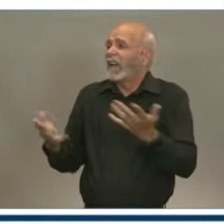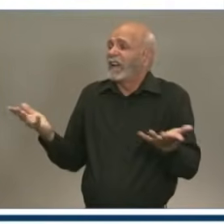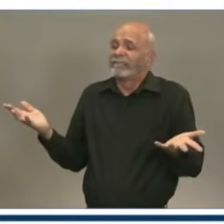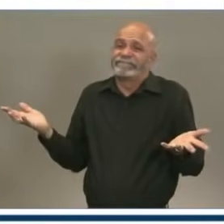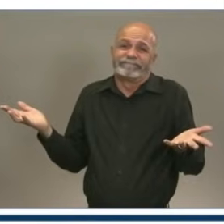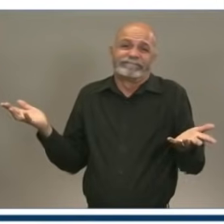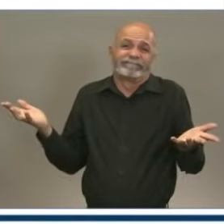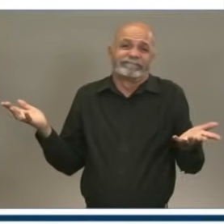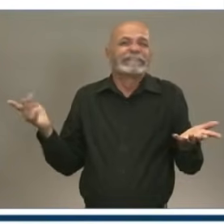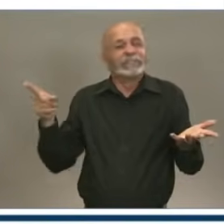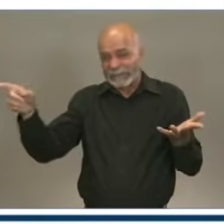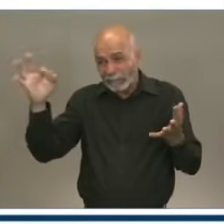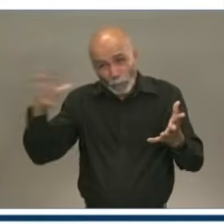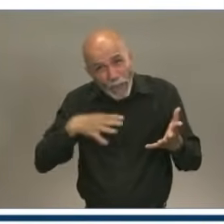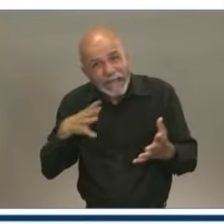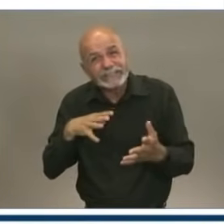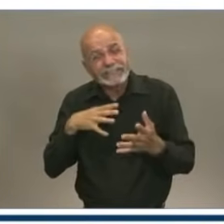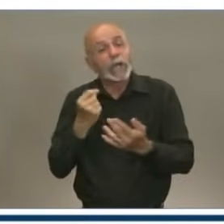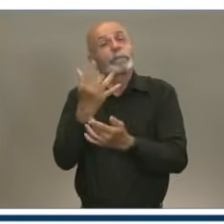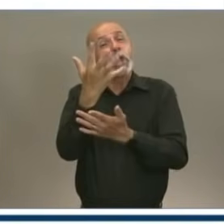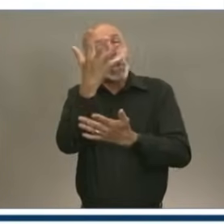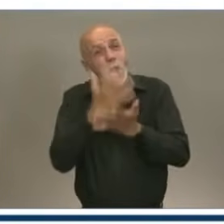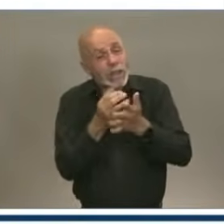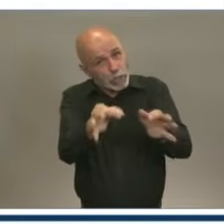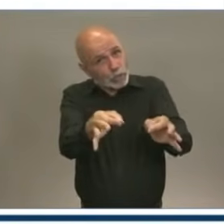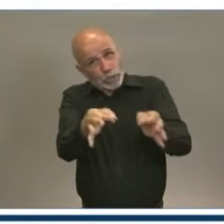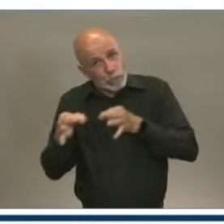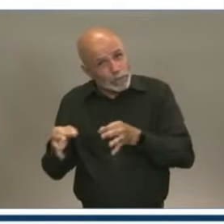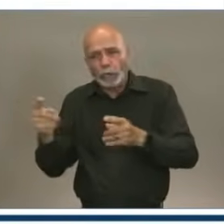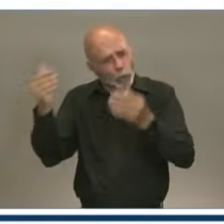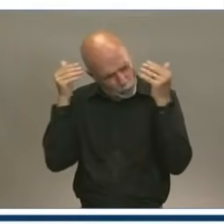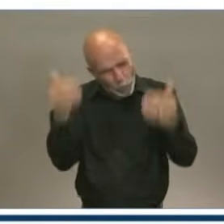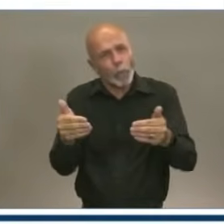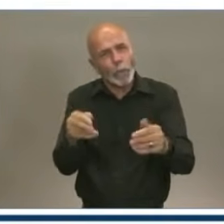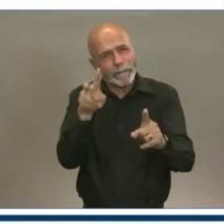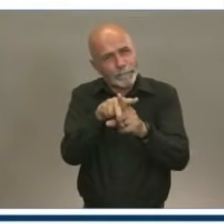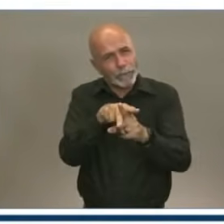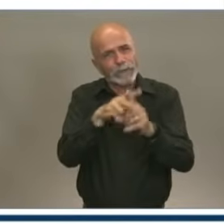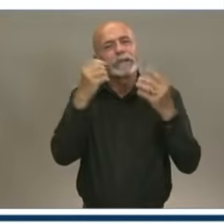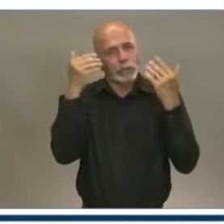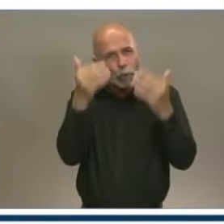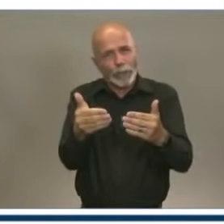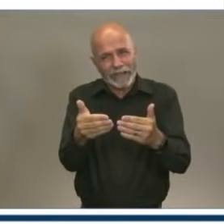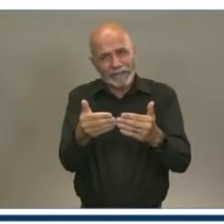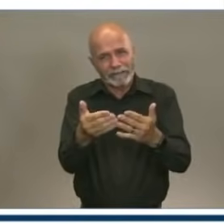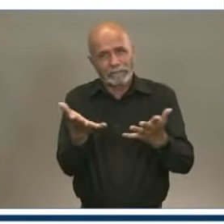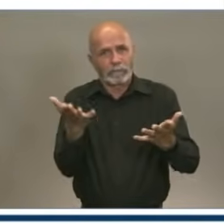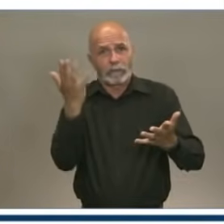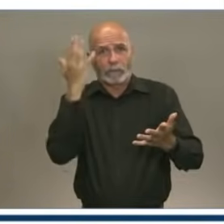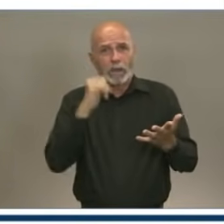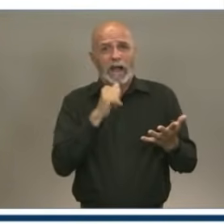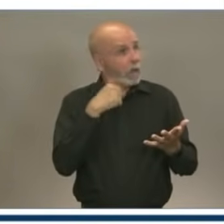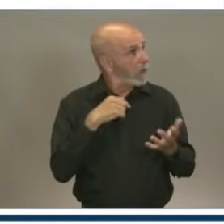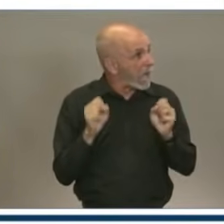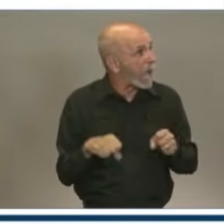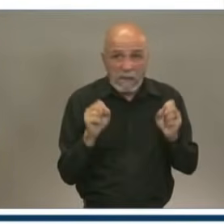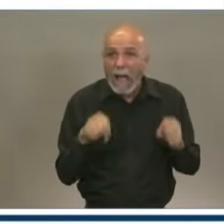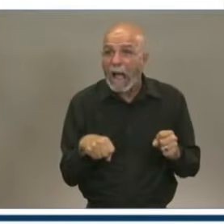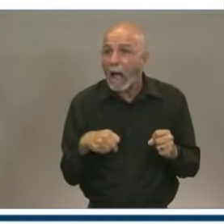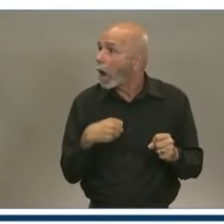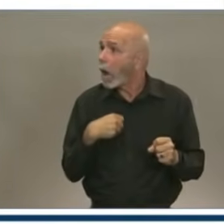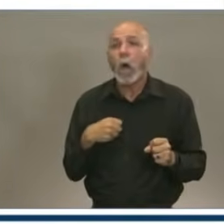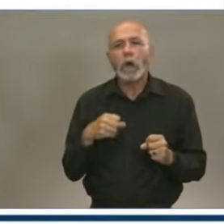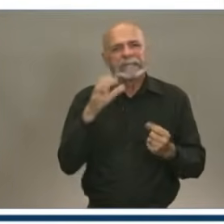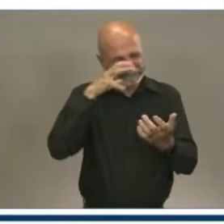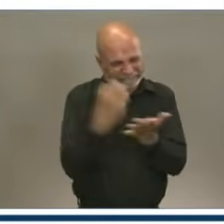target of by the end of August. So that's a big difference. But we need people to take advantage of the appointments that we have available, the vaccine we